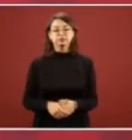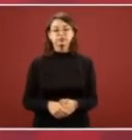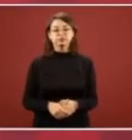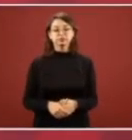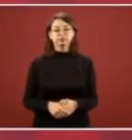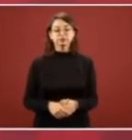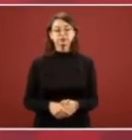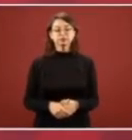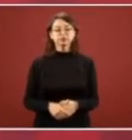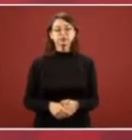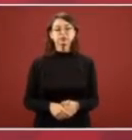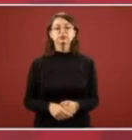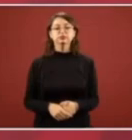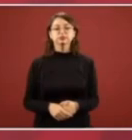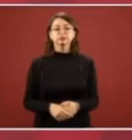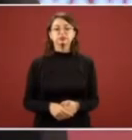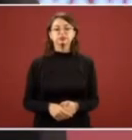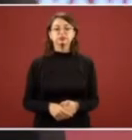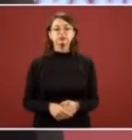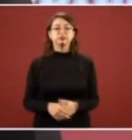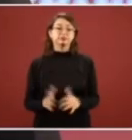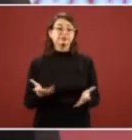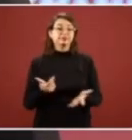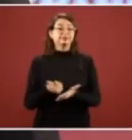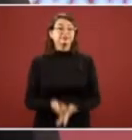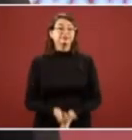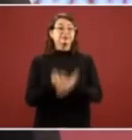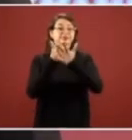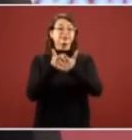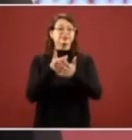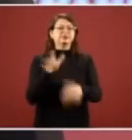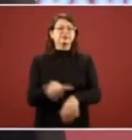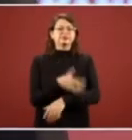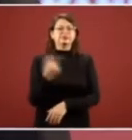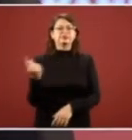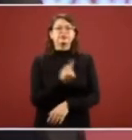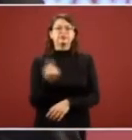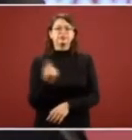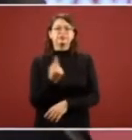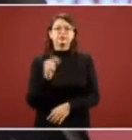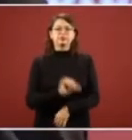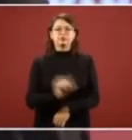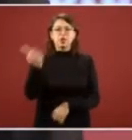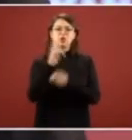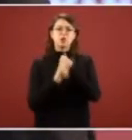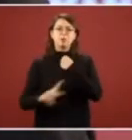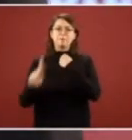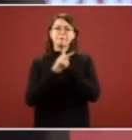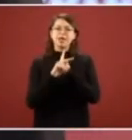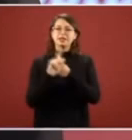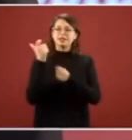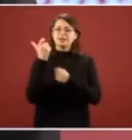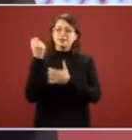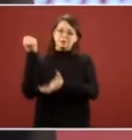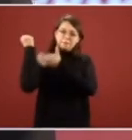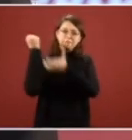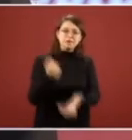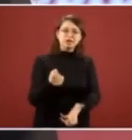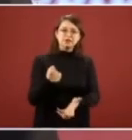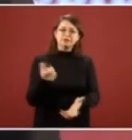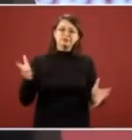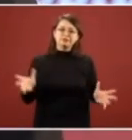help very much llegue más inversión extranjera, so that we can have more foreign investment and se